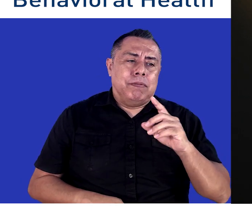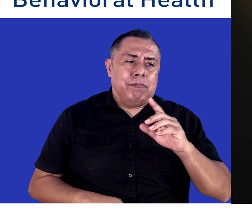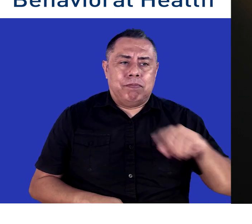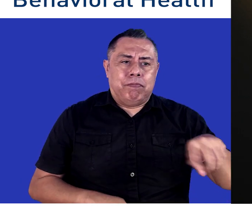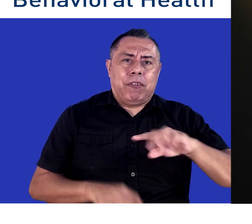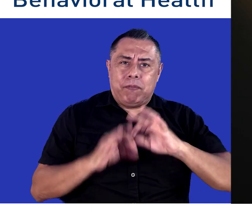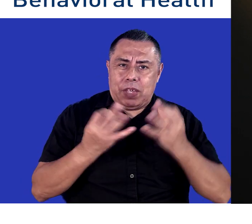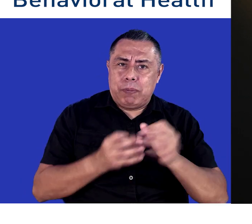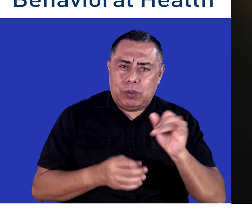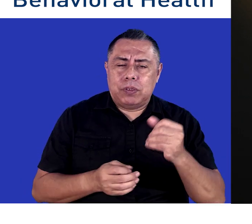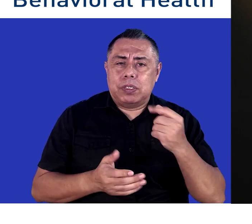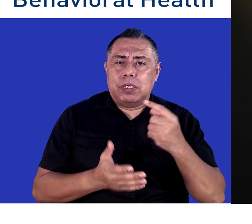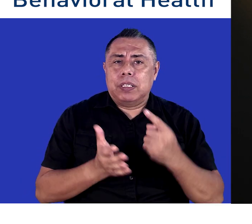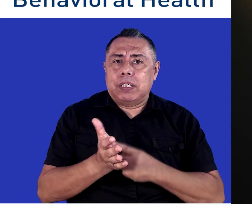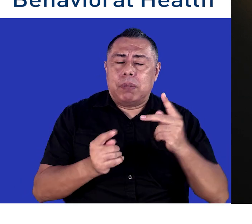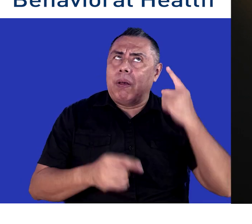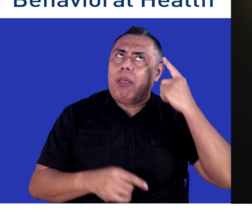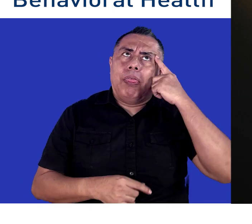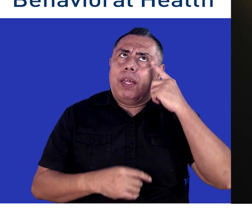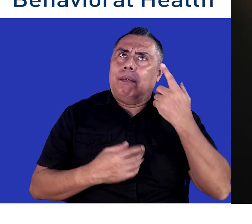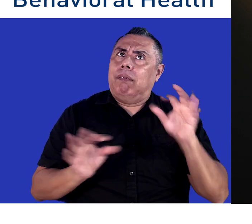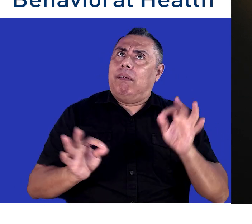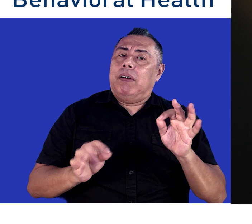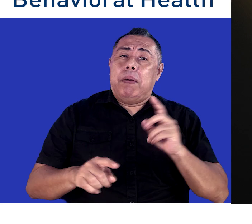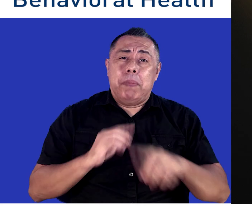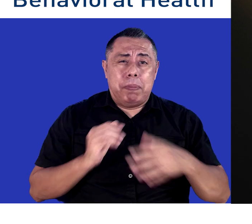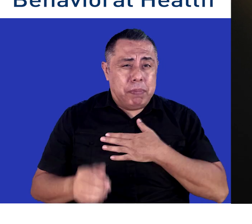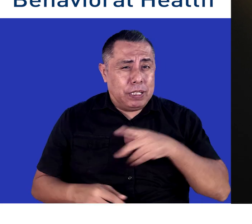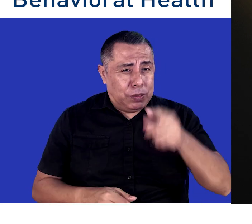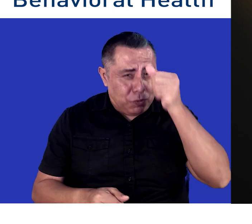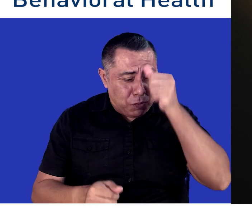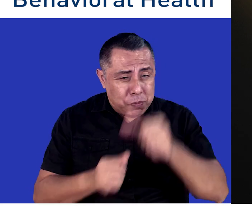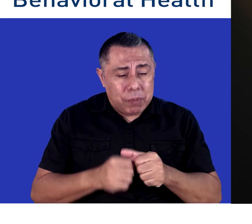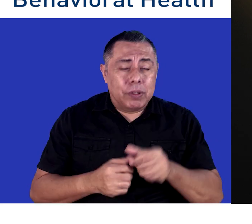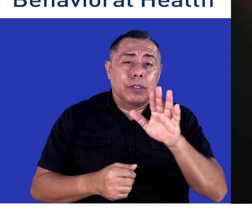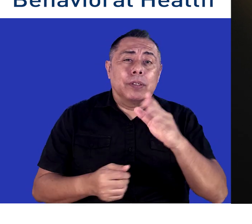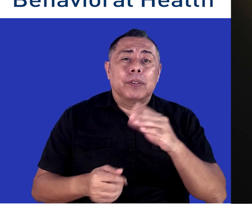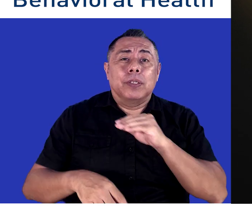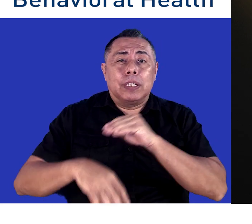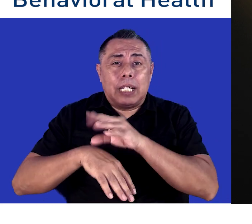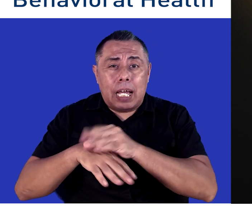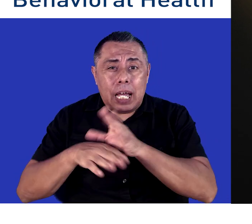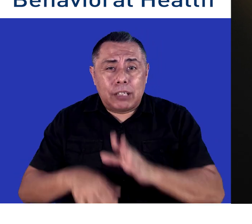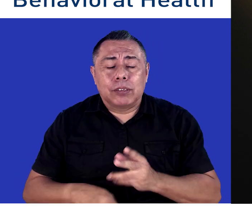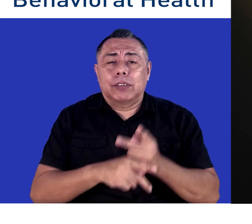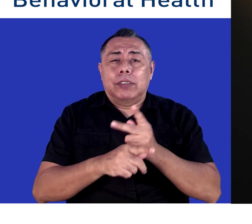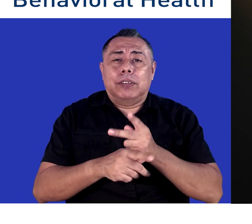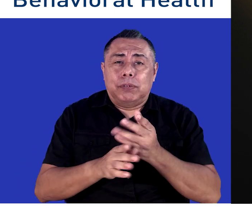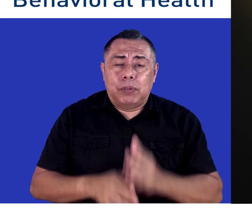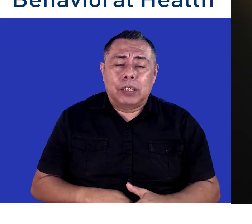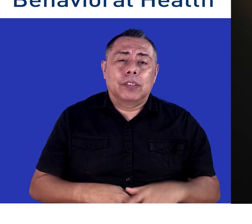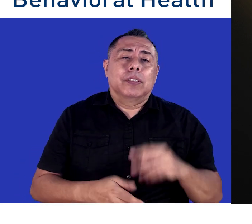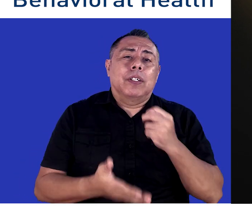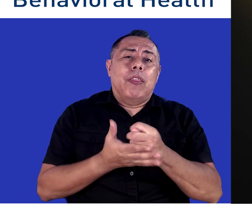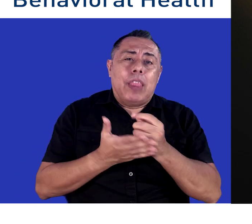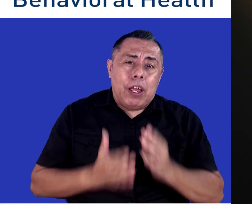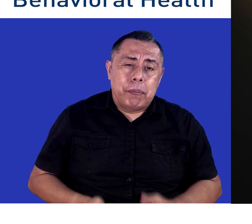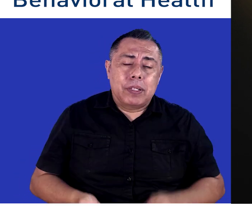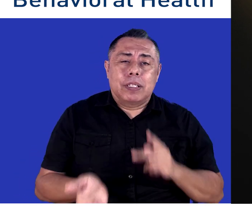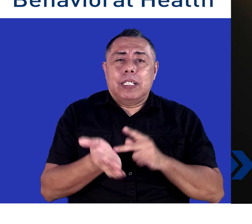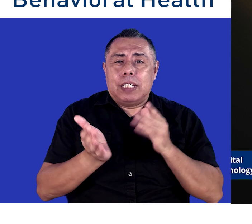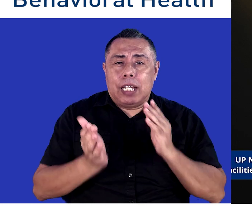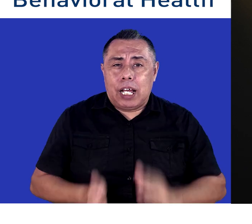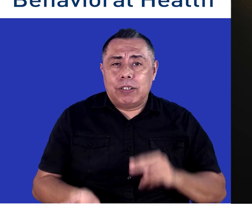is often taken for granted. Please remember to let your therapists, counselors, specialists, psychiatrists, nurses, or peers,